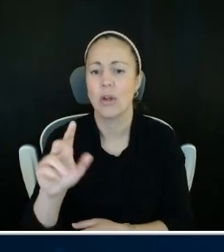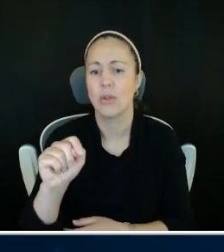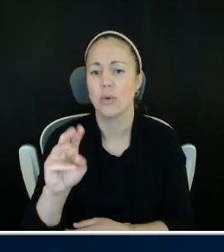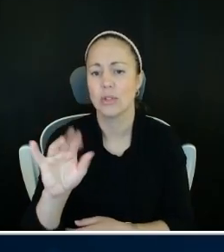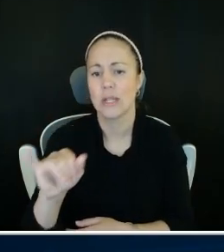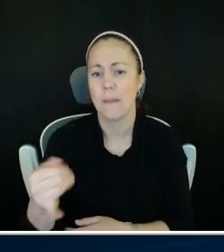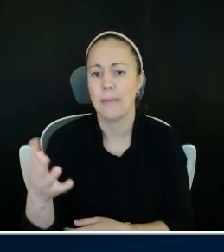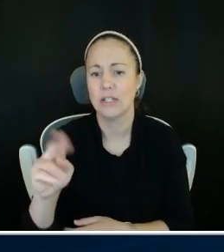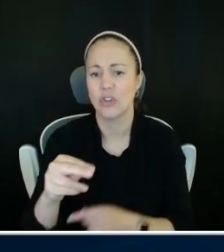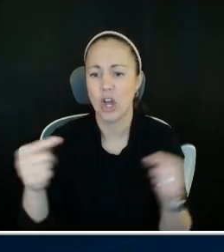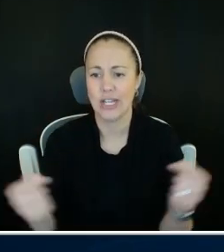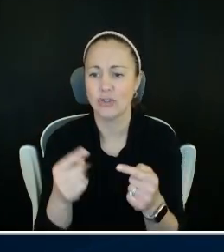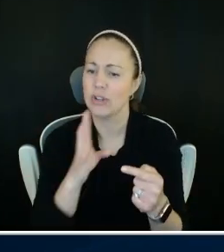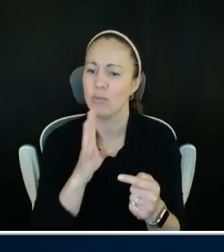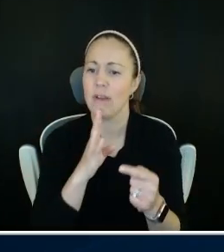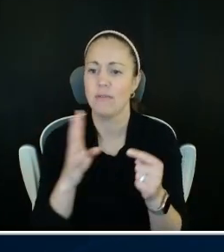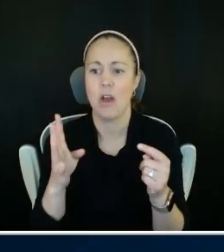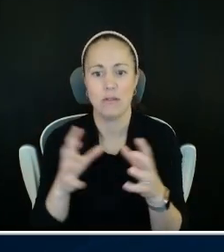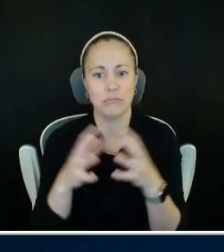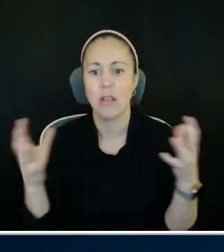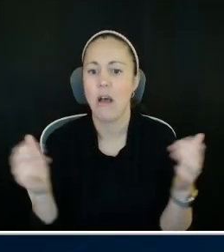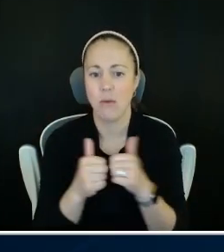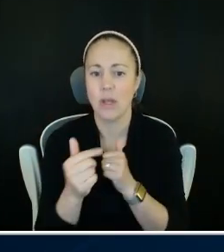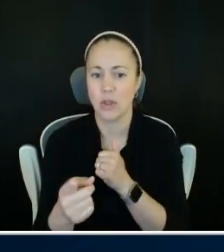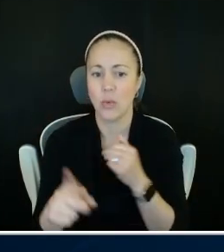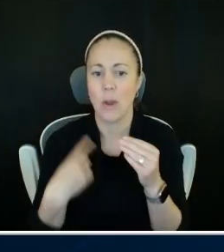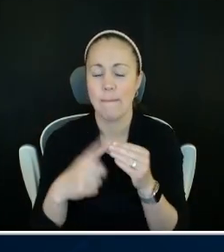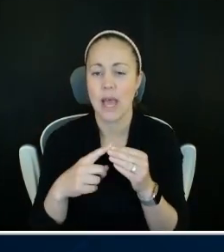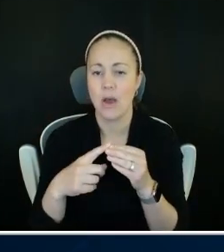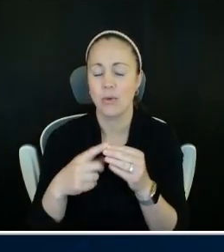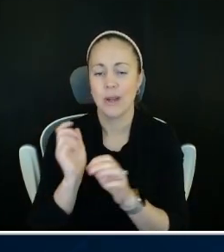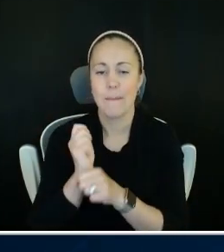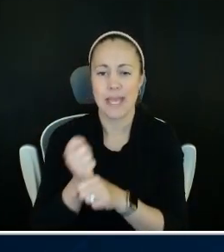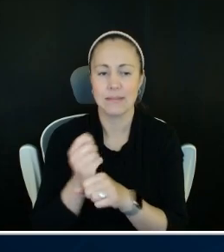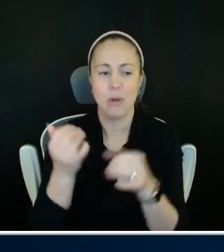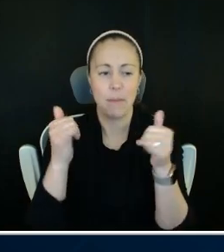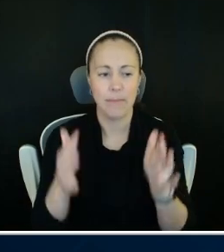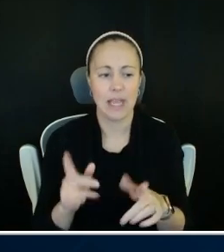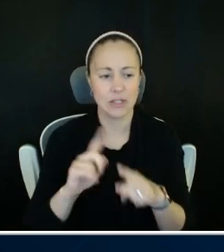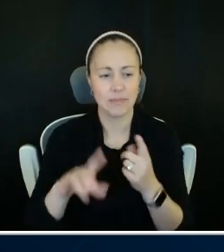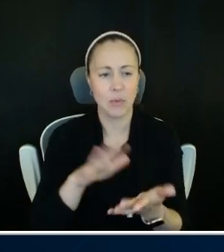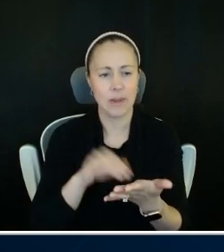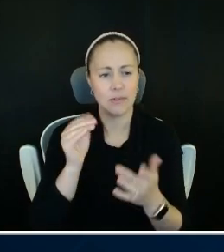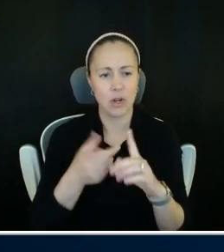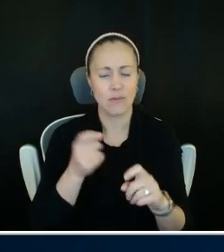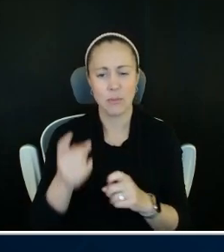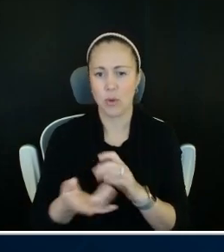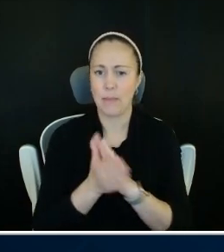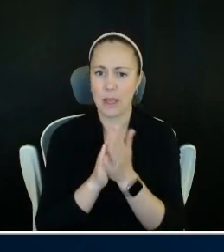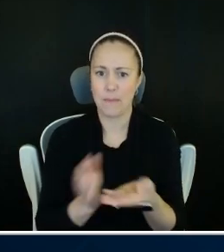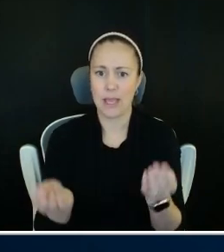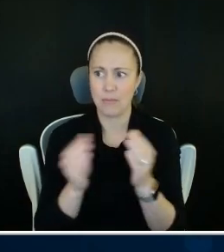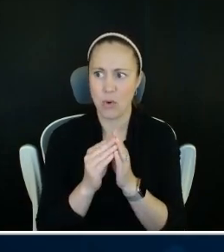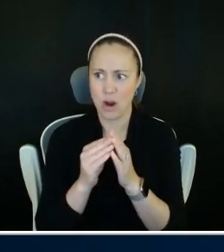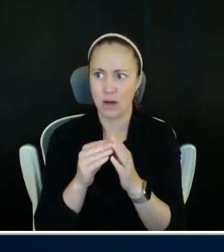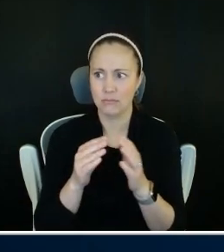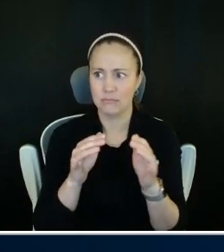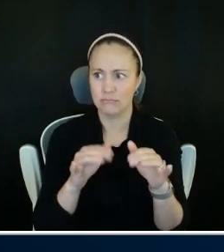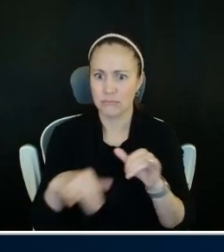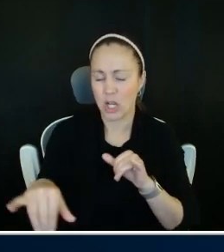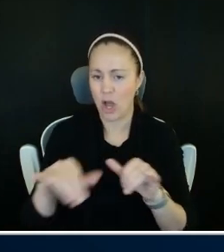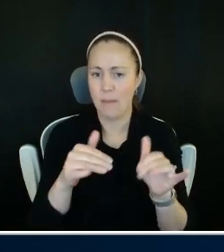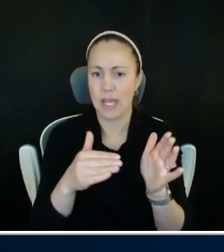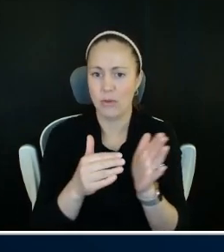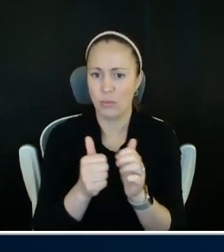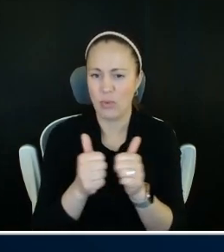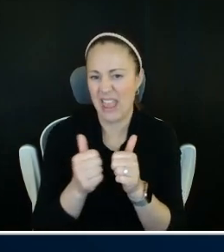lot about when it comes to baseball players, but we've learned from you that they're becoming more common in softball and other throwing sports.